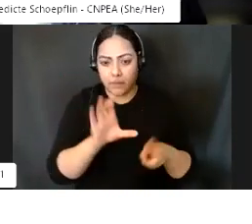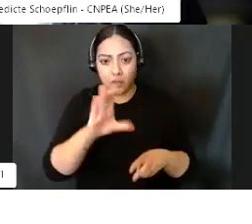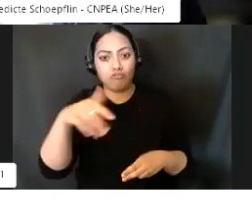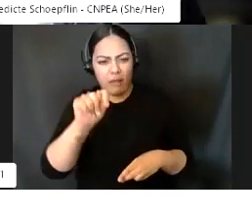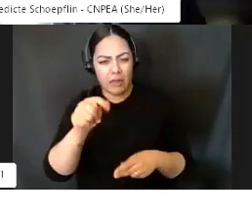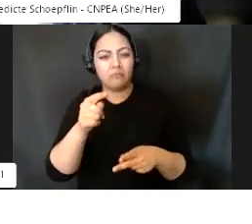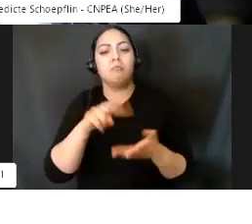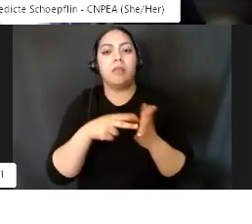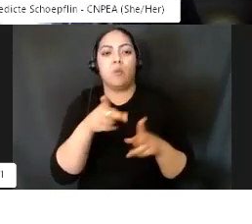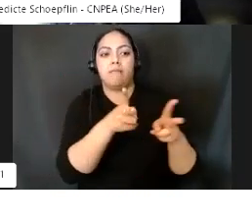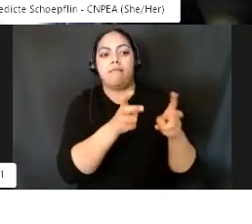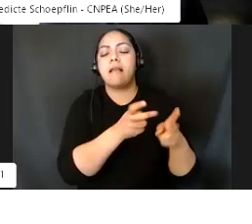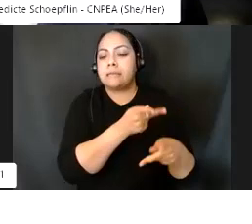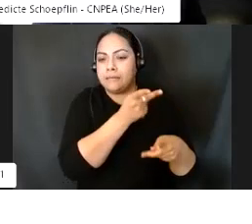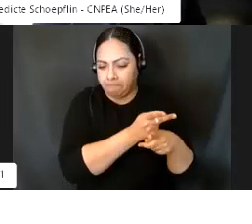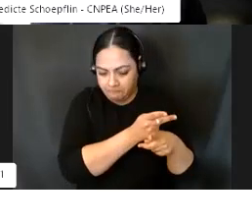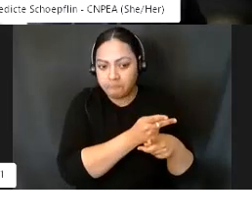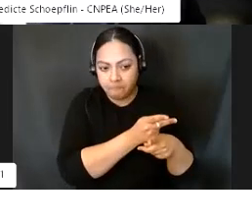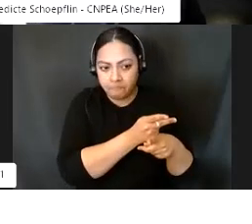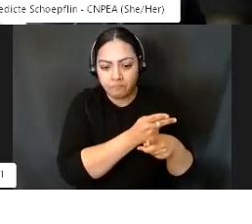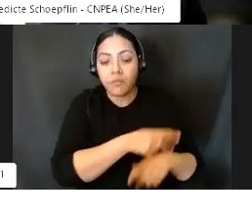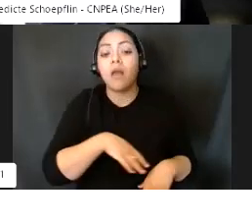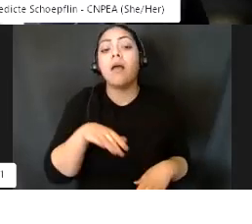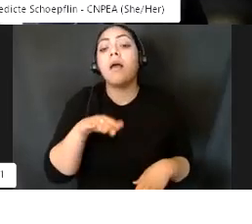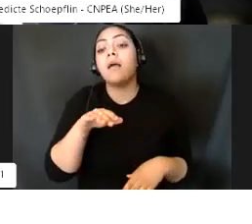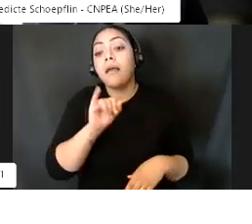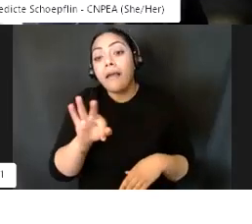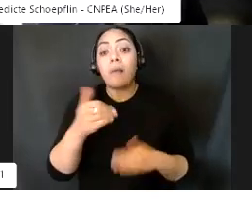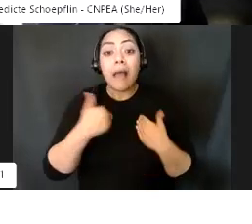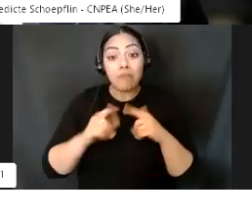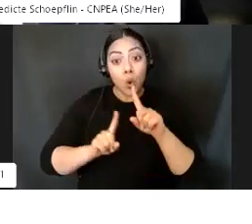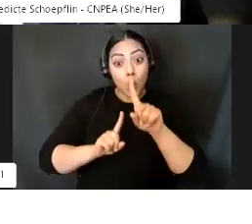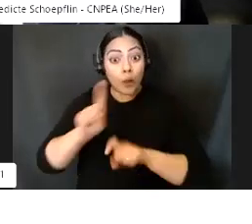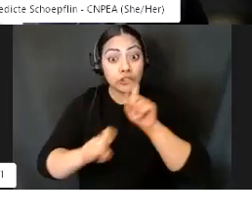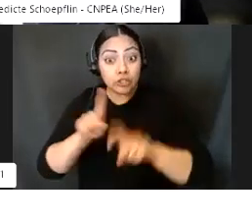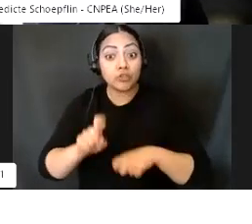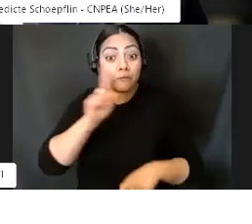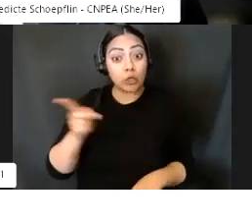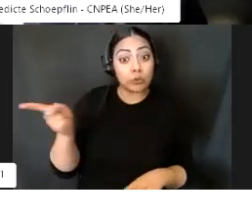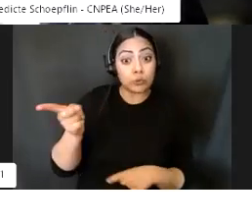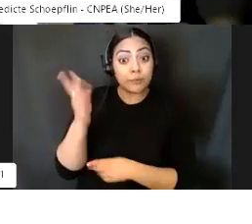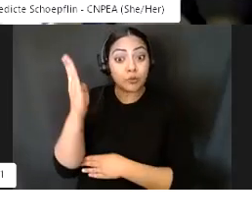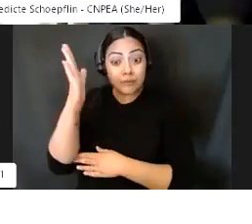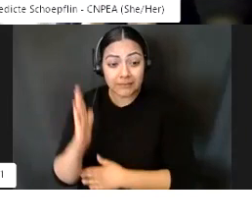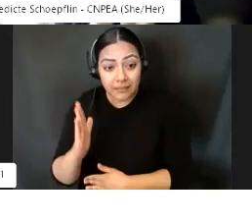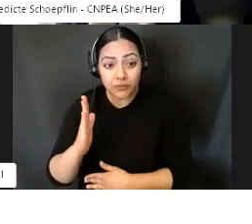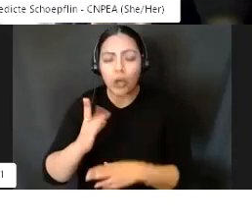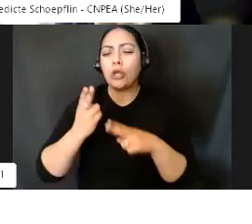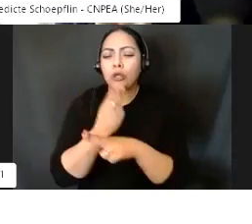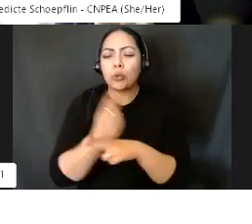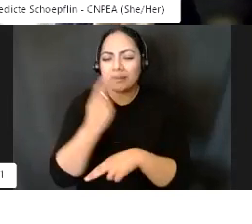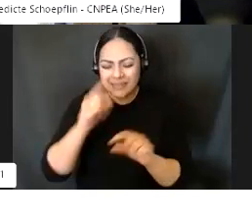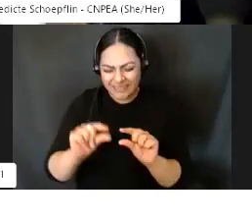will ask at the end, you can type them in the Q&A box. So that one is at the bottom of your screen. You see two little